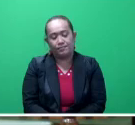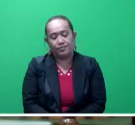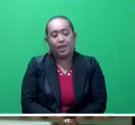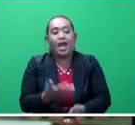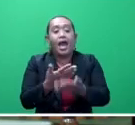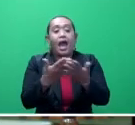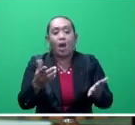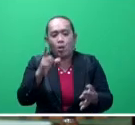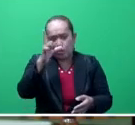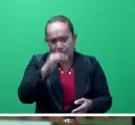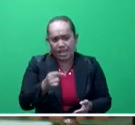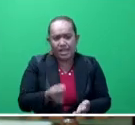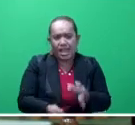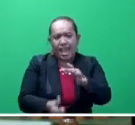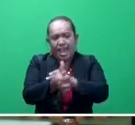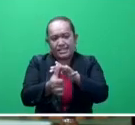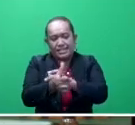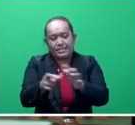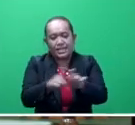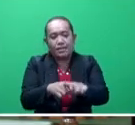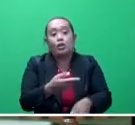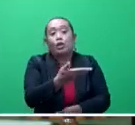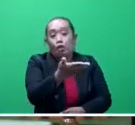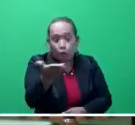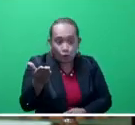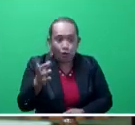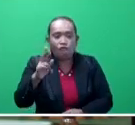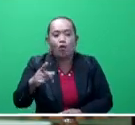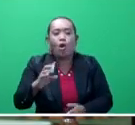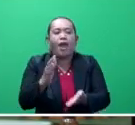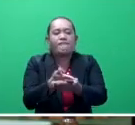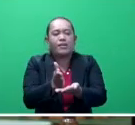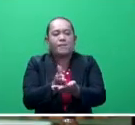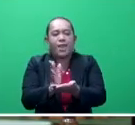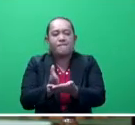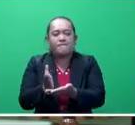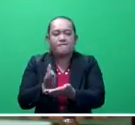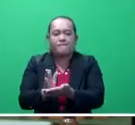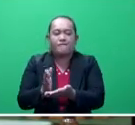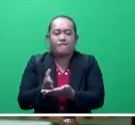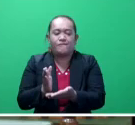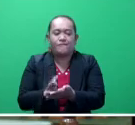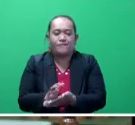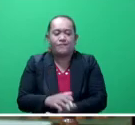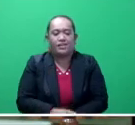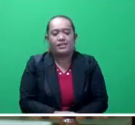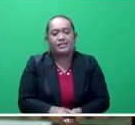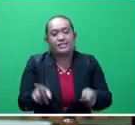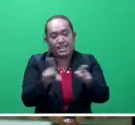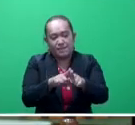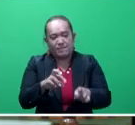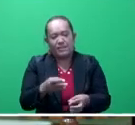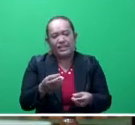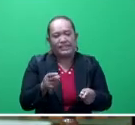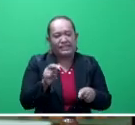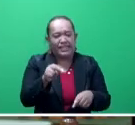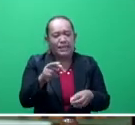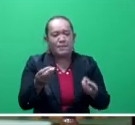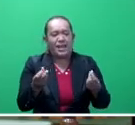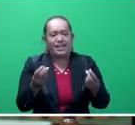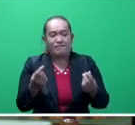the FNPF funds to help them through the pandemic has provided a lifeline for many families and injected needed cash into the Fijian